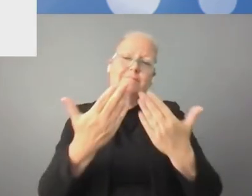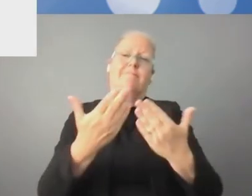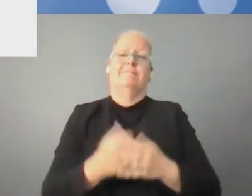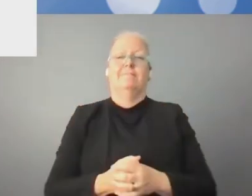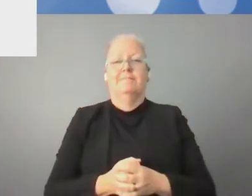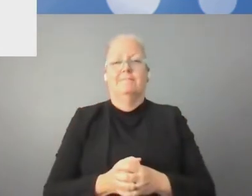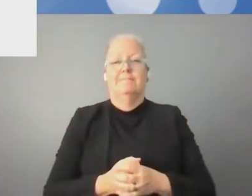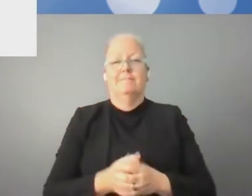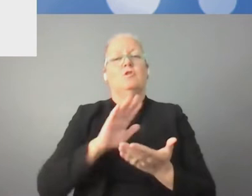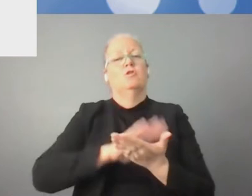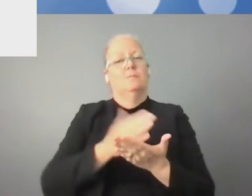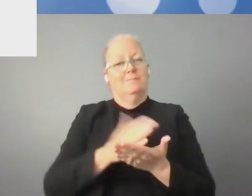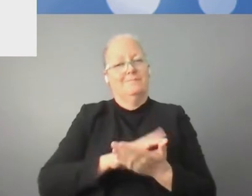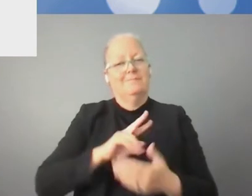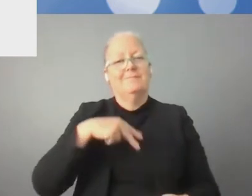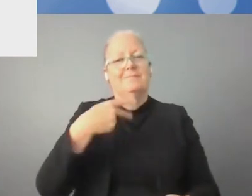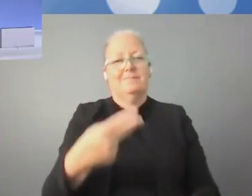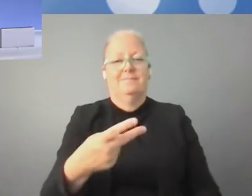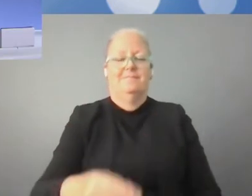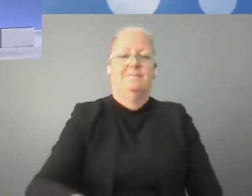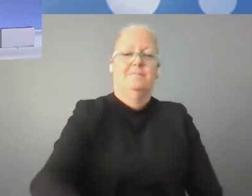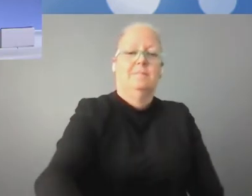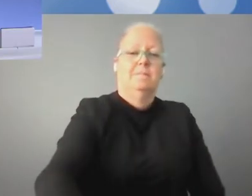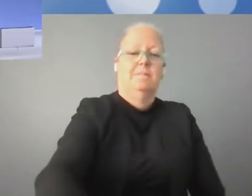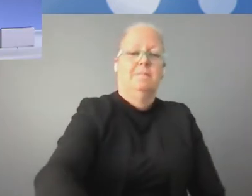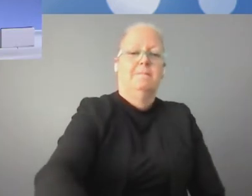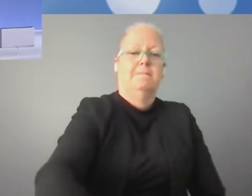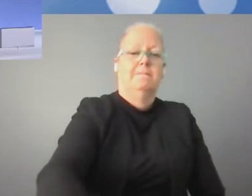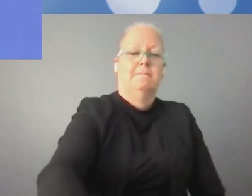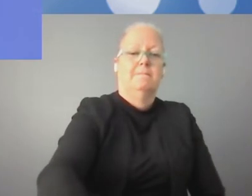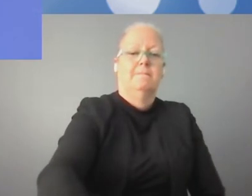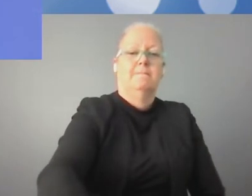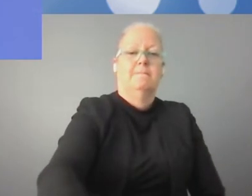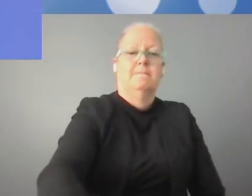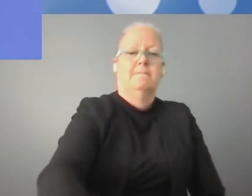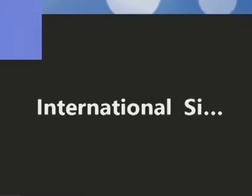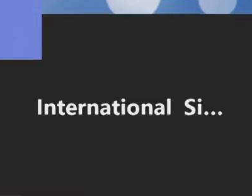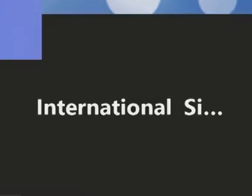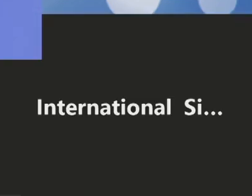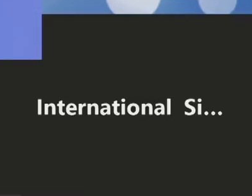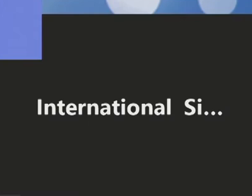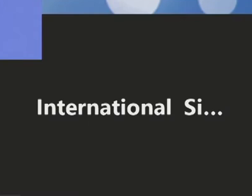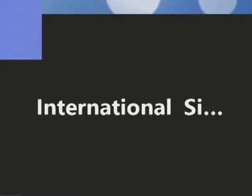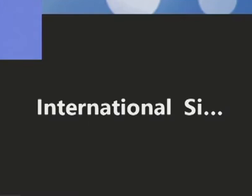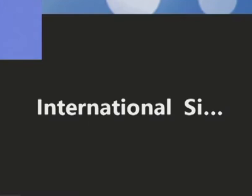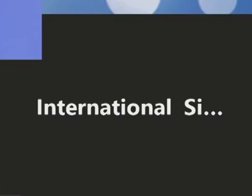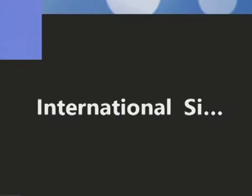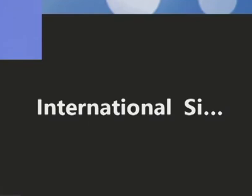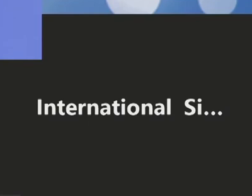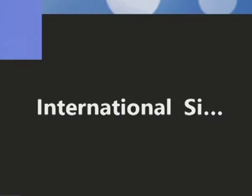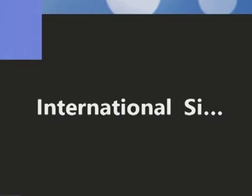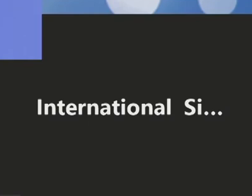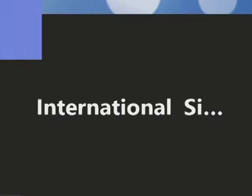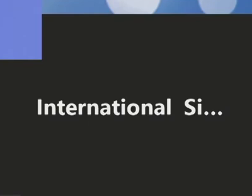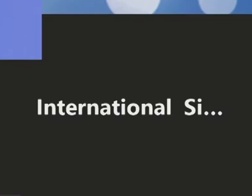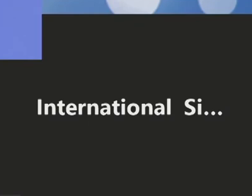thank you deputy prime minister for very interesting perspective and indeed russia will be hosting in 2025 igf so